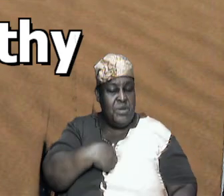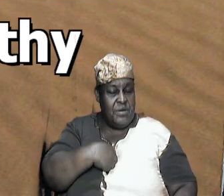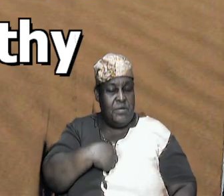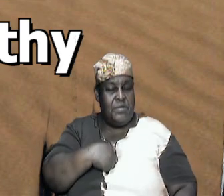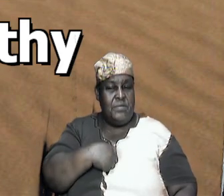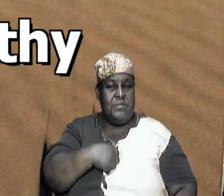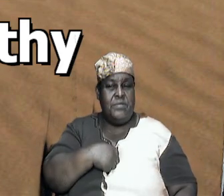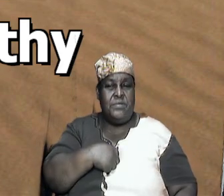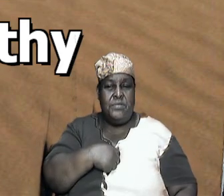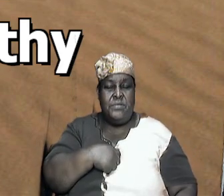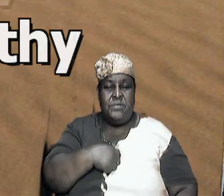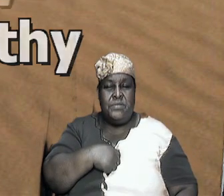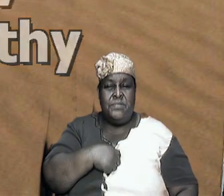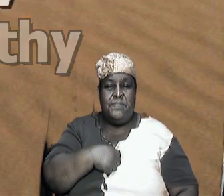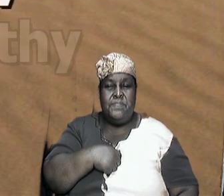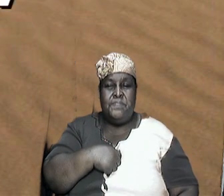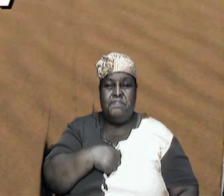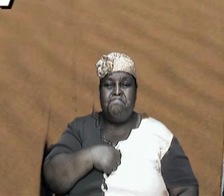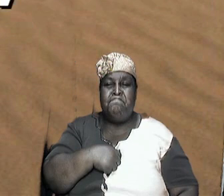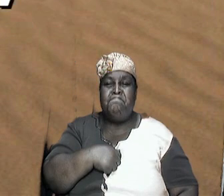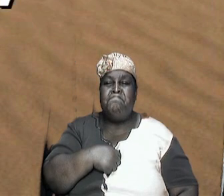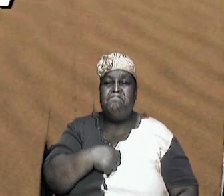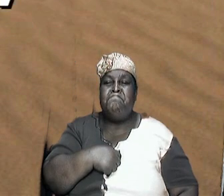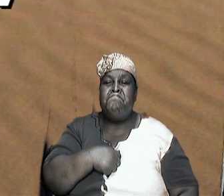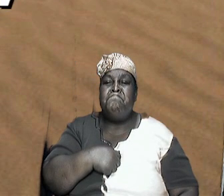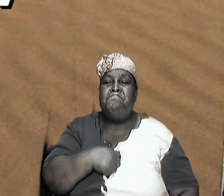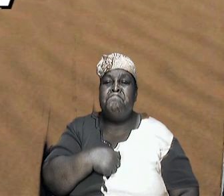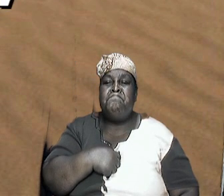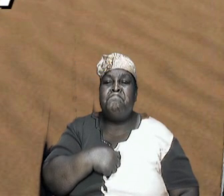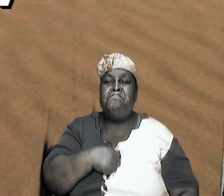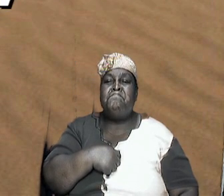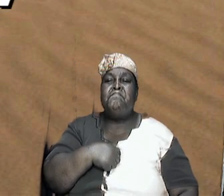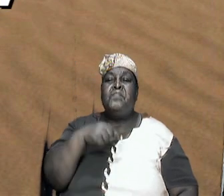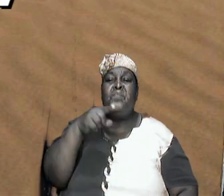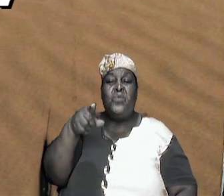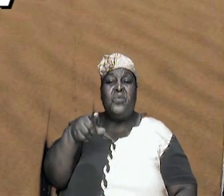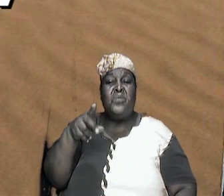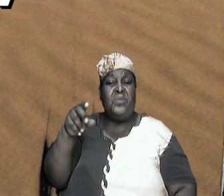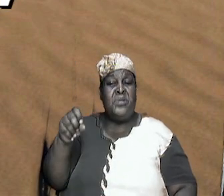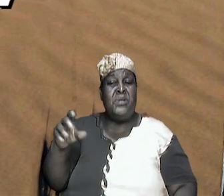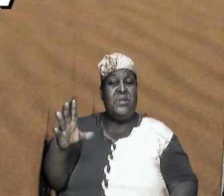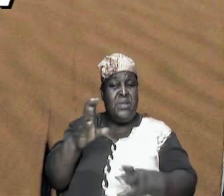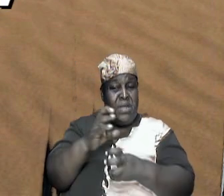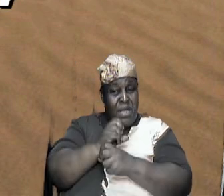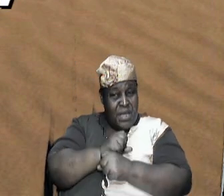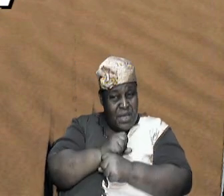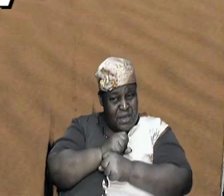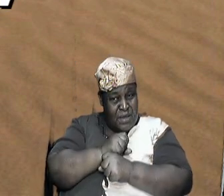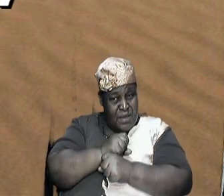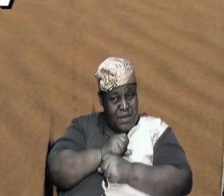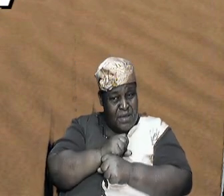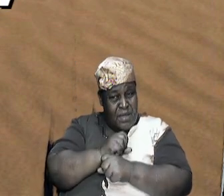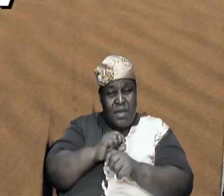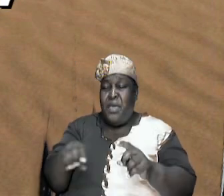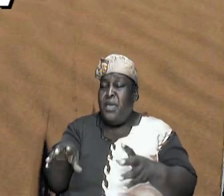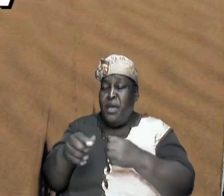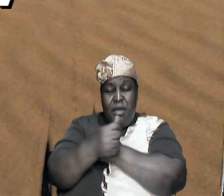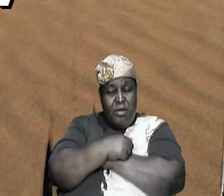me. Right? Again, he's saying, you need to love your son and your daughter. You can't love